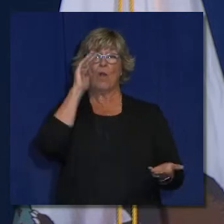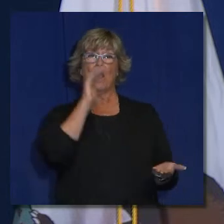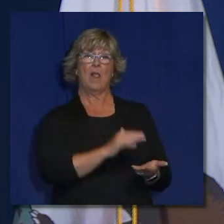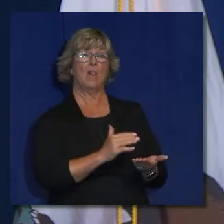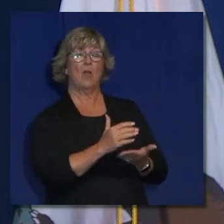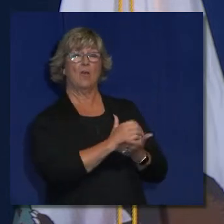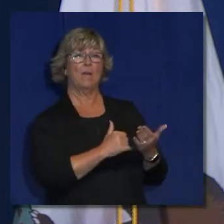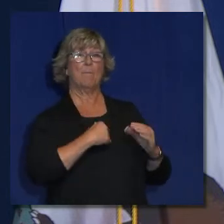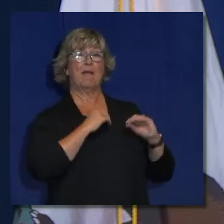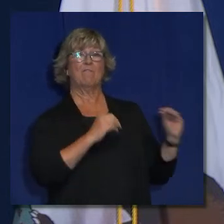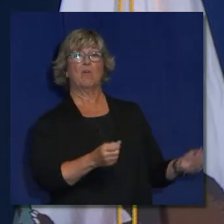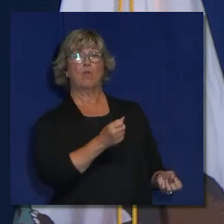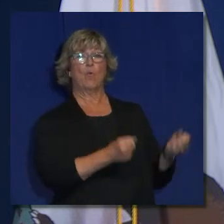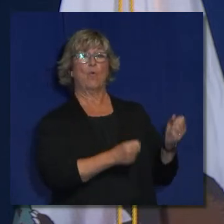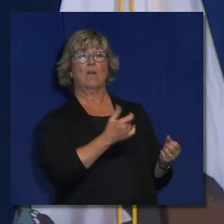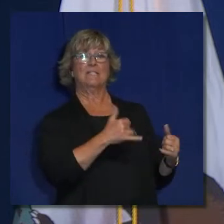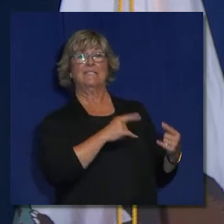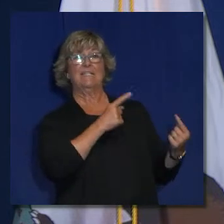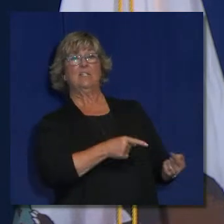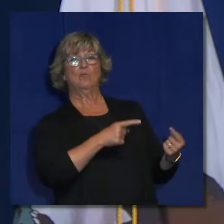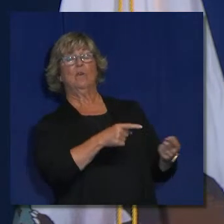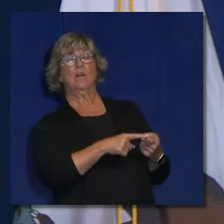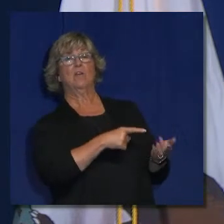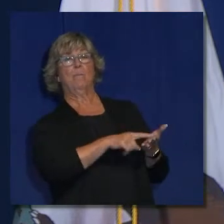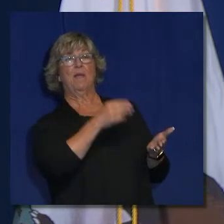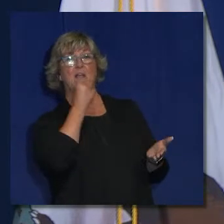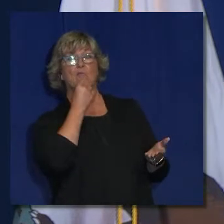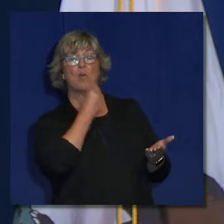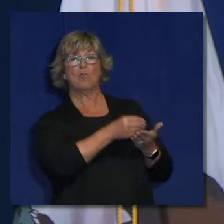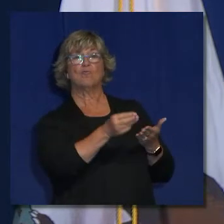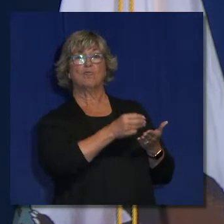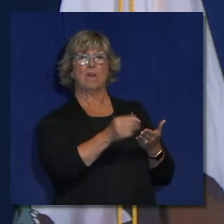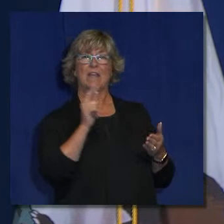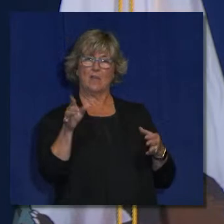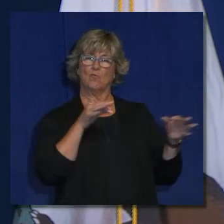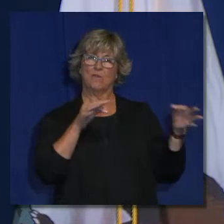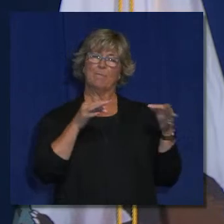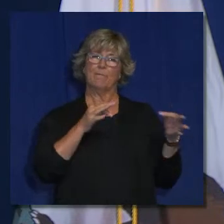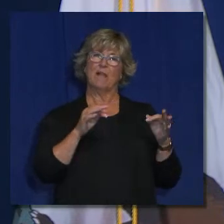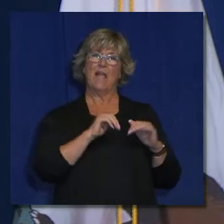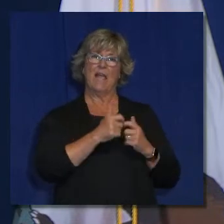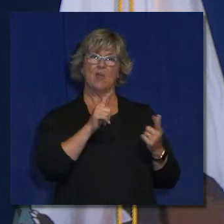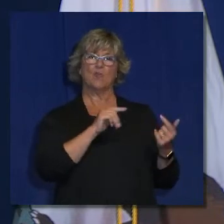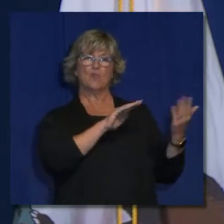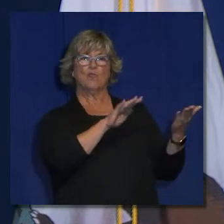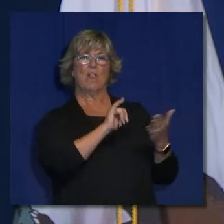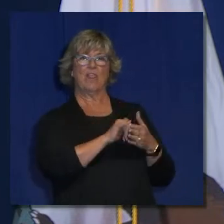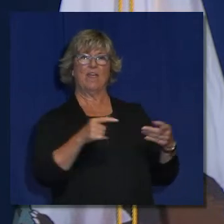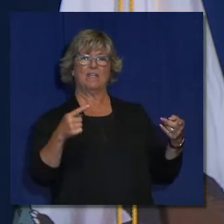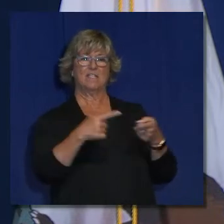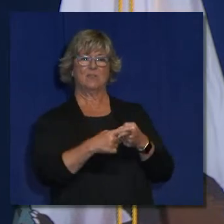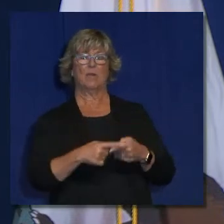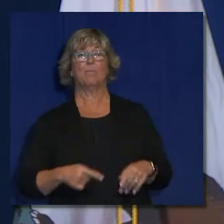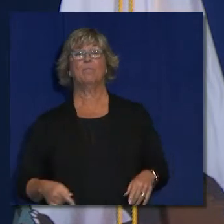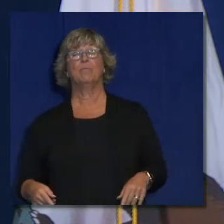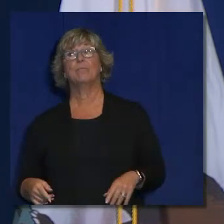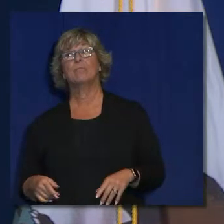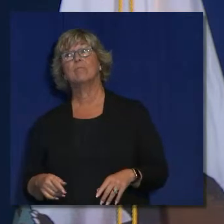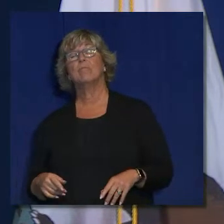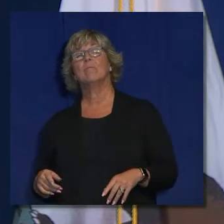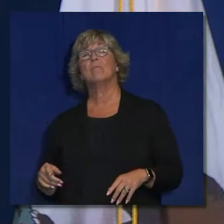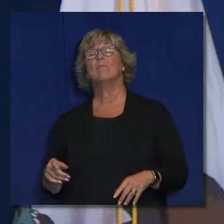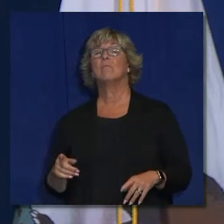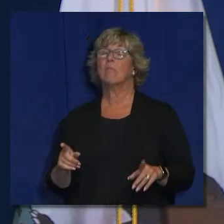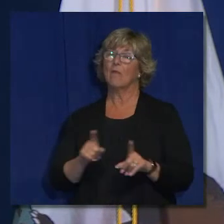family without vehicles is still struggling to pay for groceries. Can you explain how you might address that discrepancy? Well, we've also been clear, and I